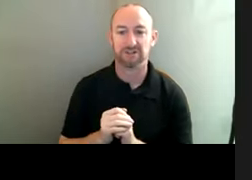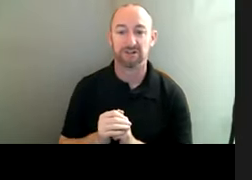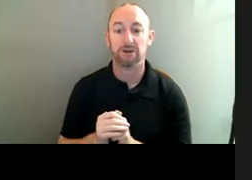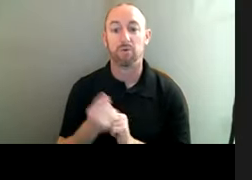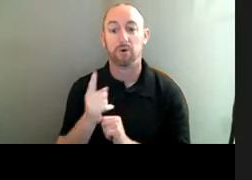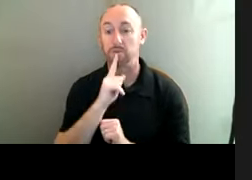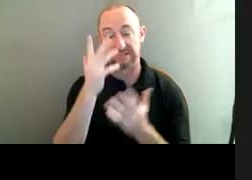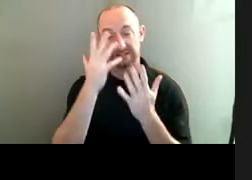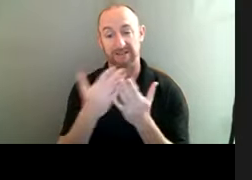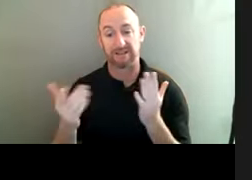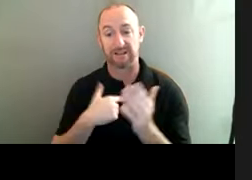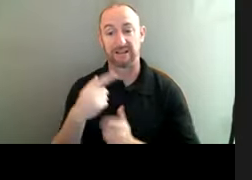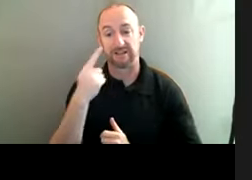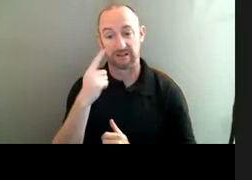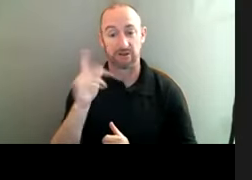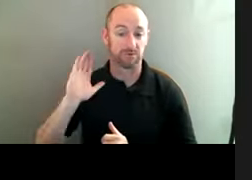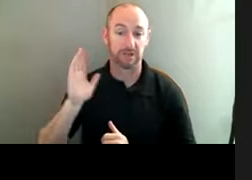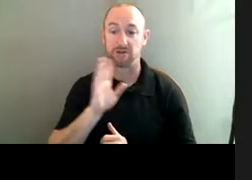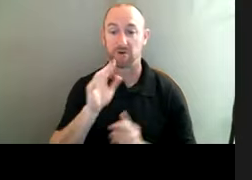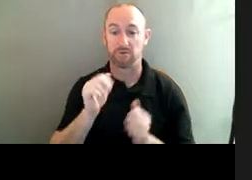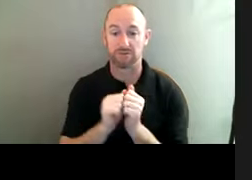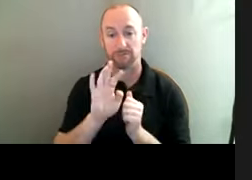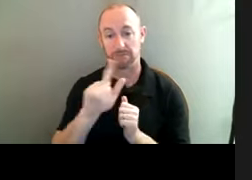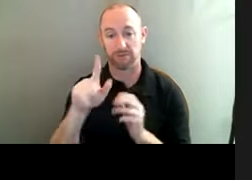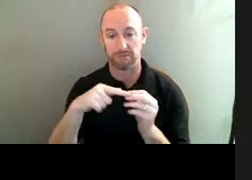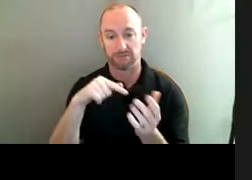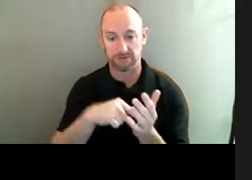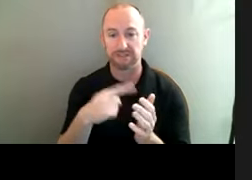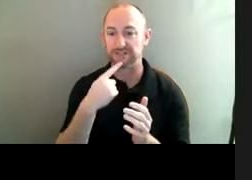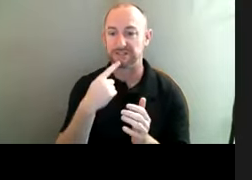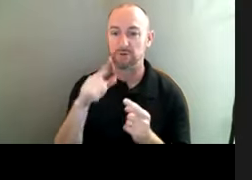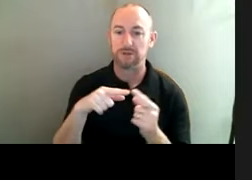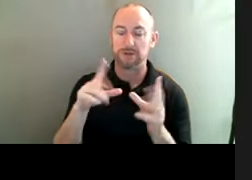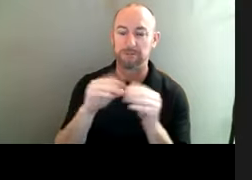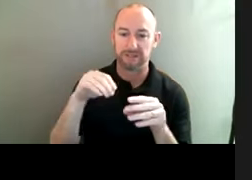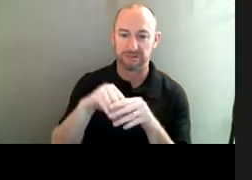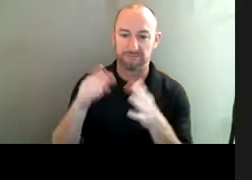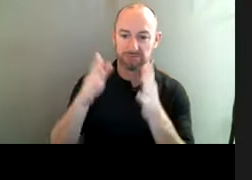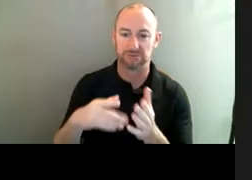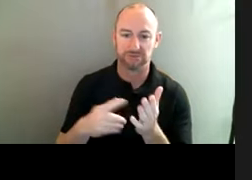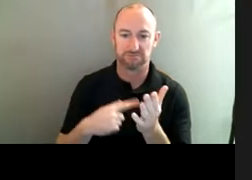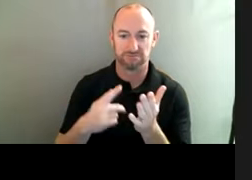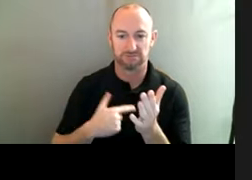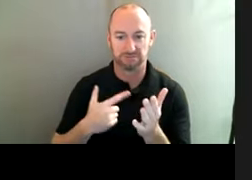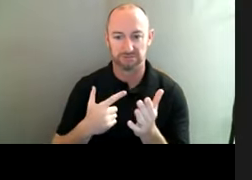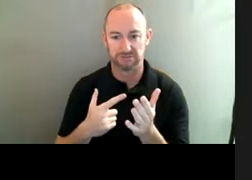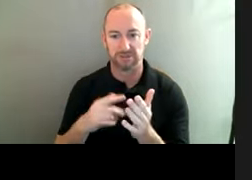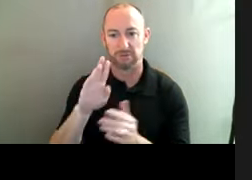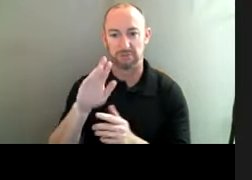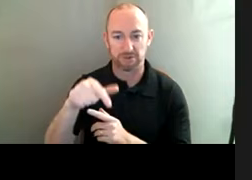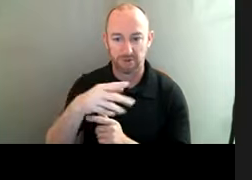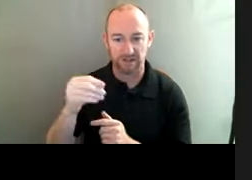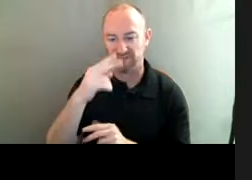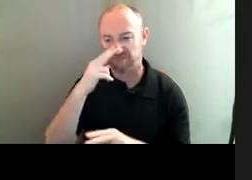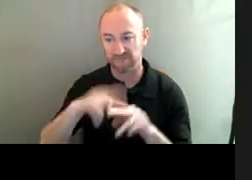The one really sad thing is I think that when I originally talked with Bill about this, he said that when you guys meet in person, sometimes there's barbecue and